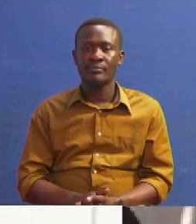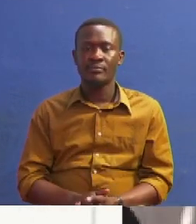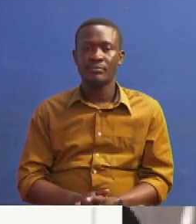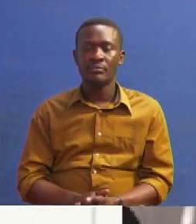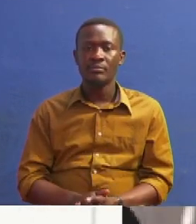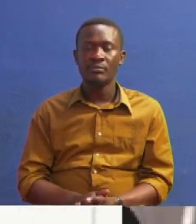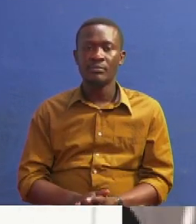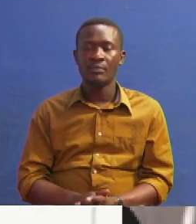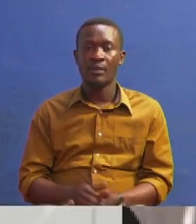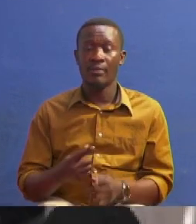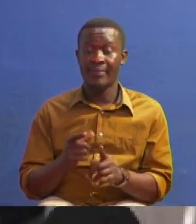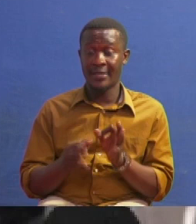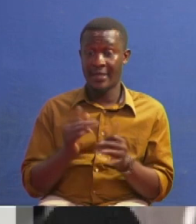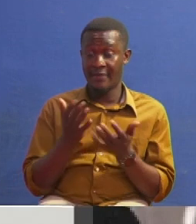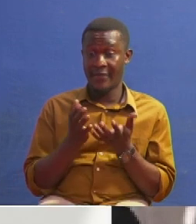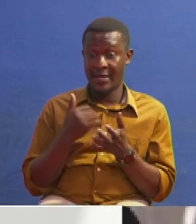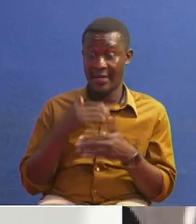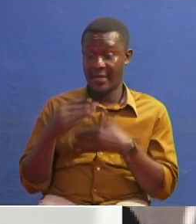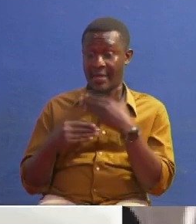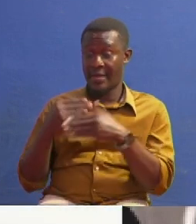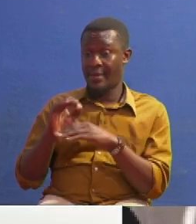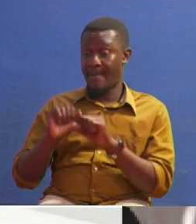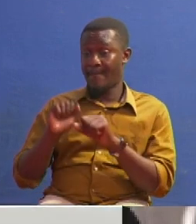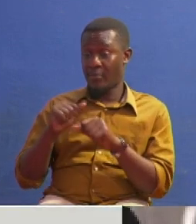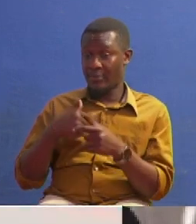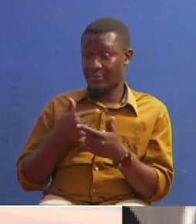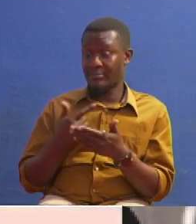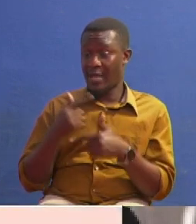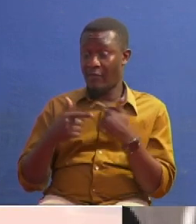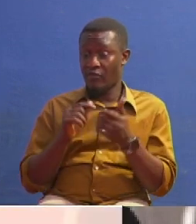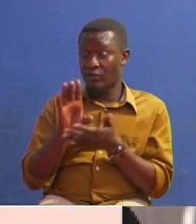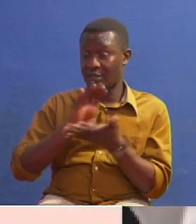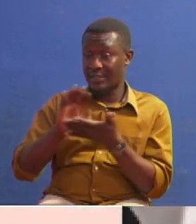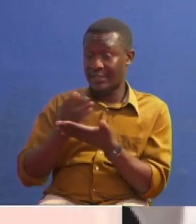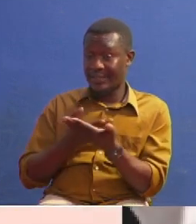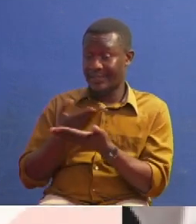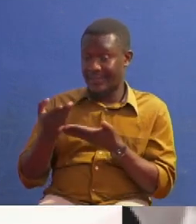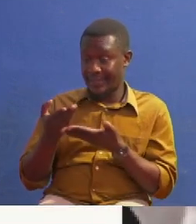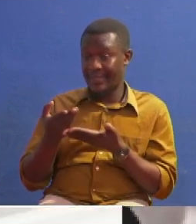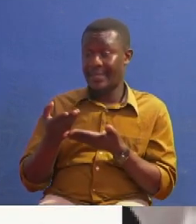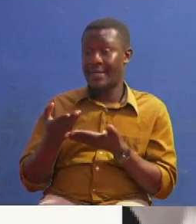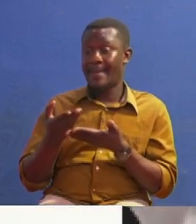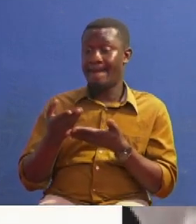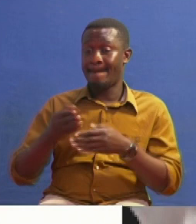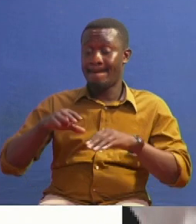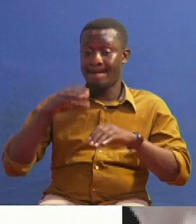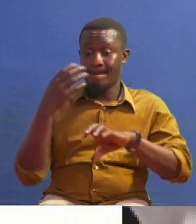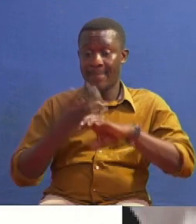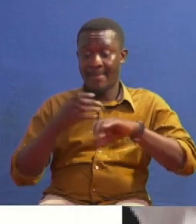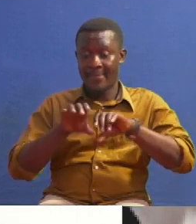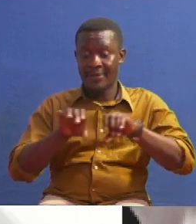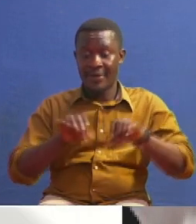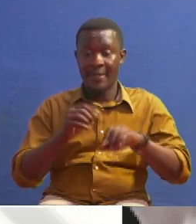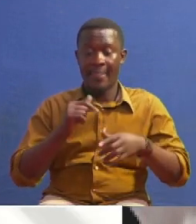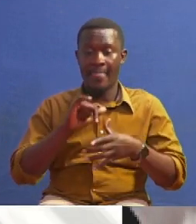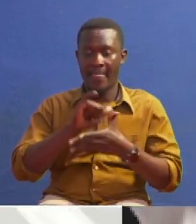amplifiers but if I need the materal ently I go to the center that sells and buys craft metal